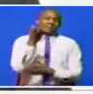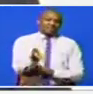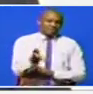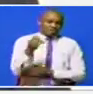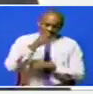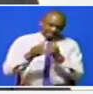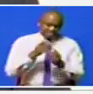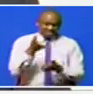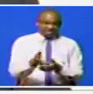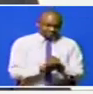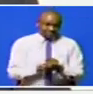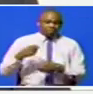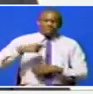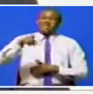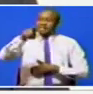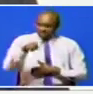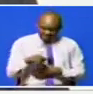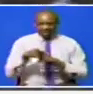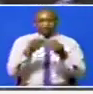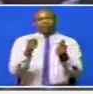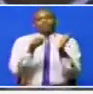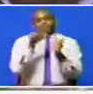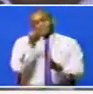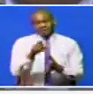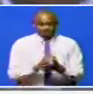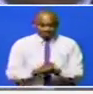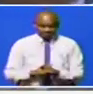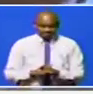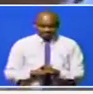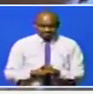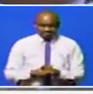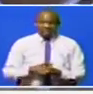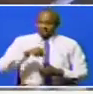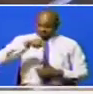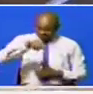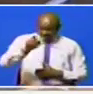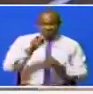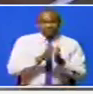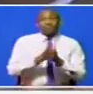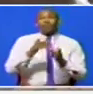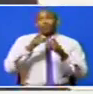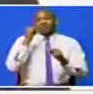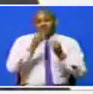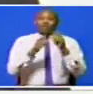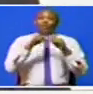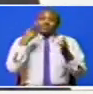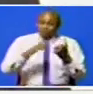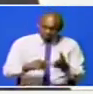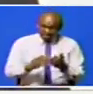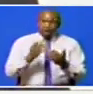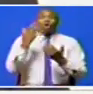our country and demand redress. And he dropped his parting shot.